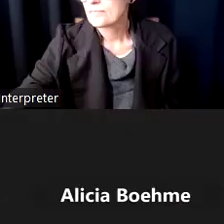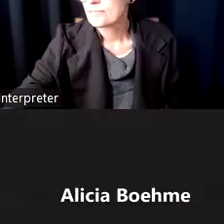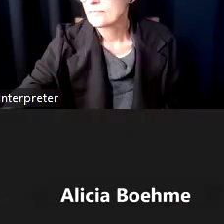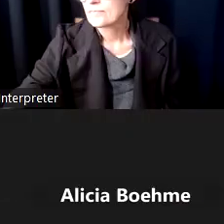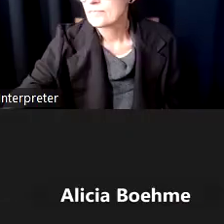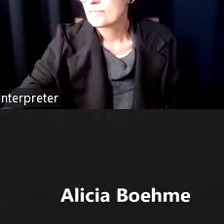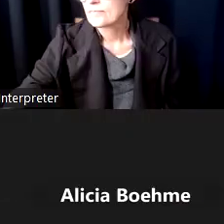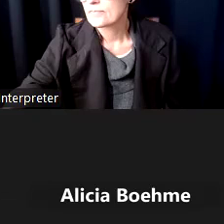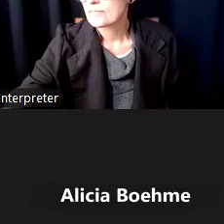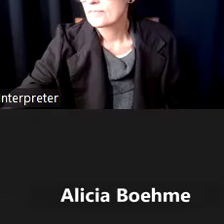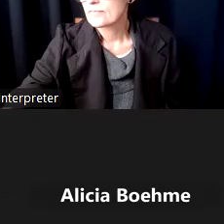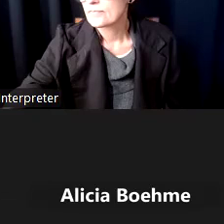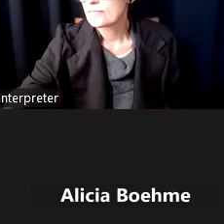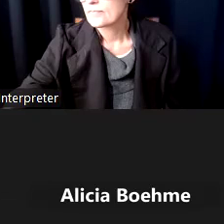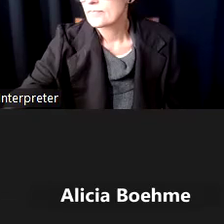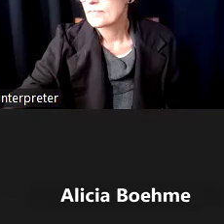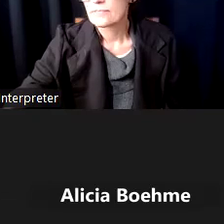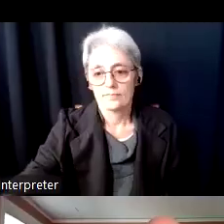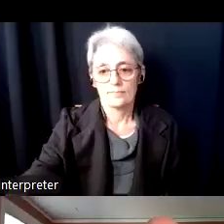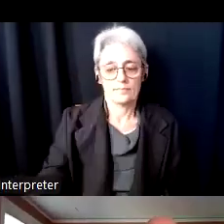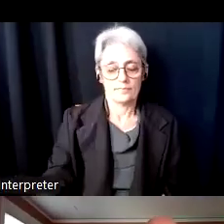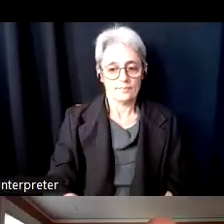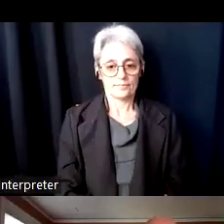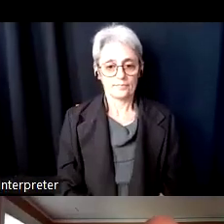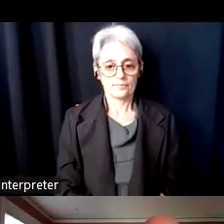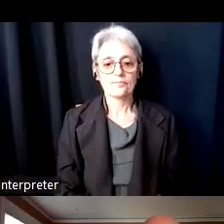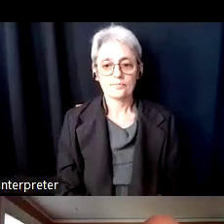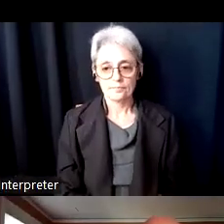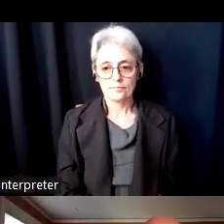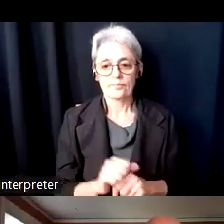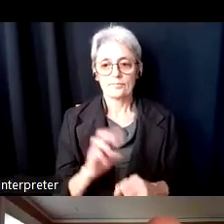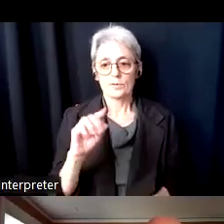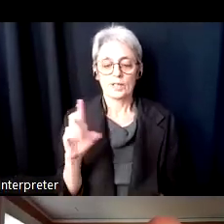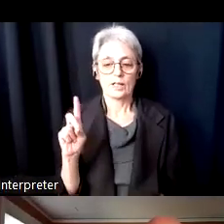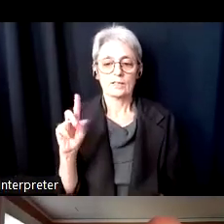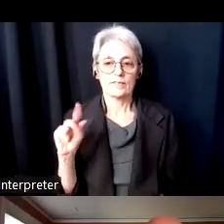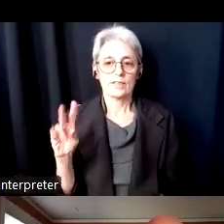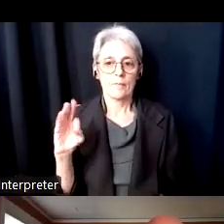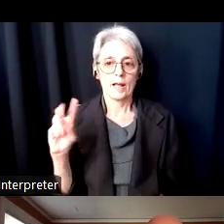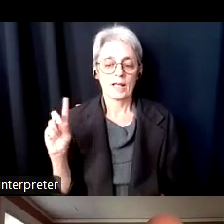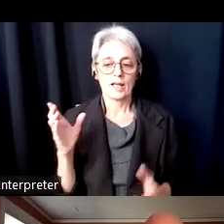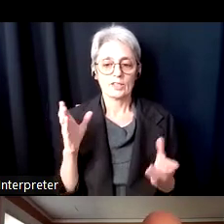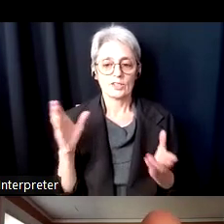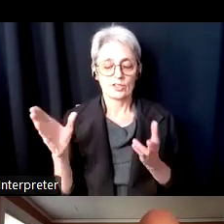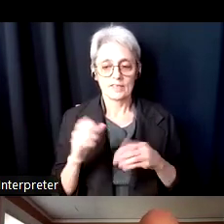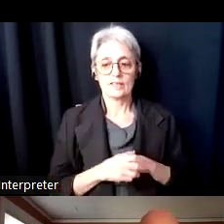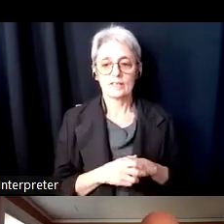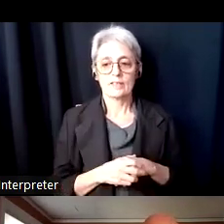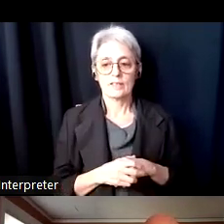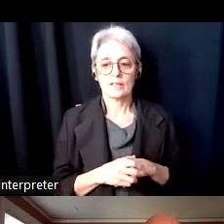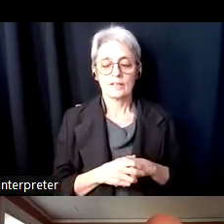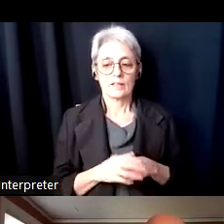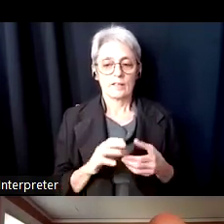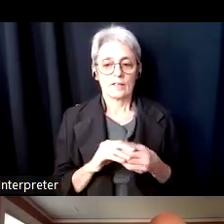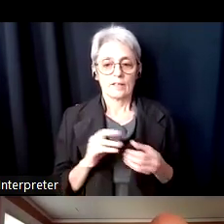Great. Thank you, Alicia, again. My name is Christian Moran. I'm with the Wisconsin Division of Medicaid Services. Just wanted to take a few minutes to talk about the